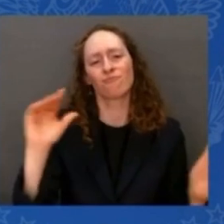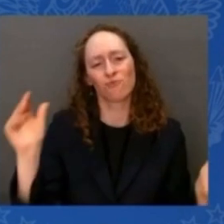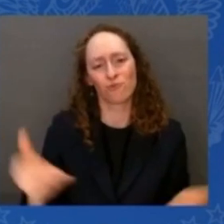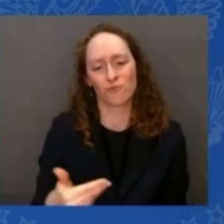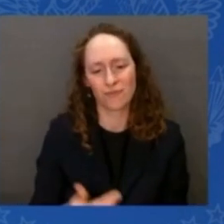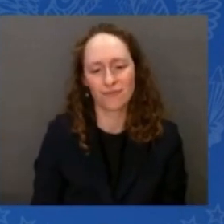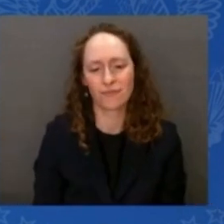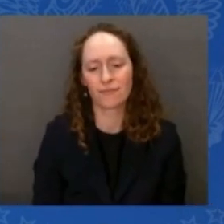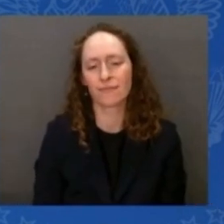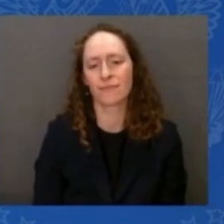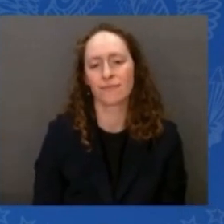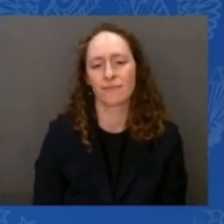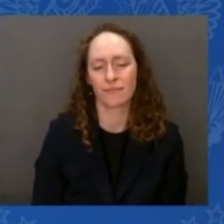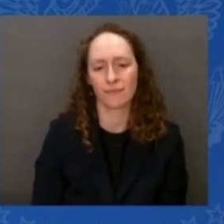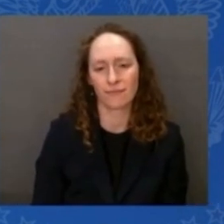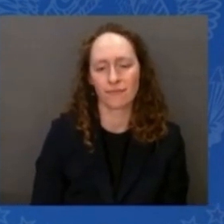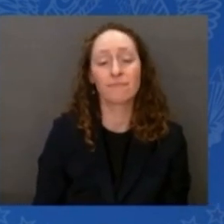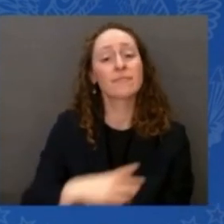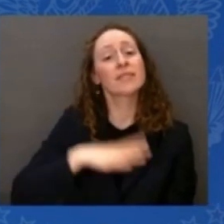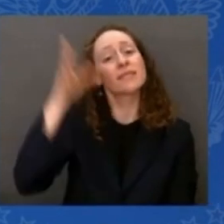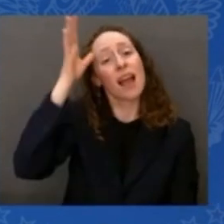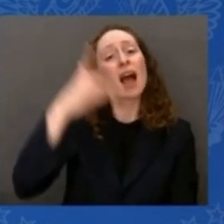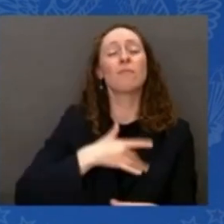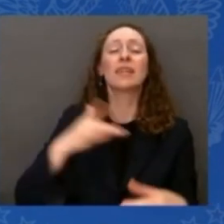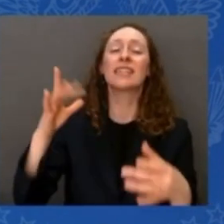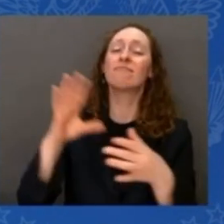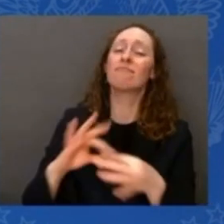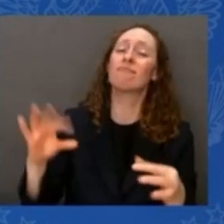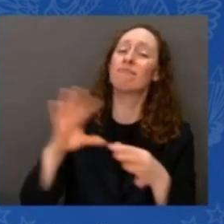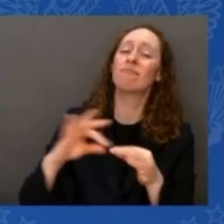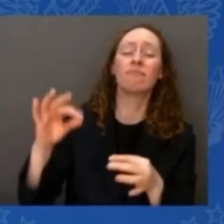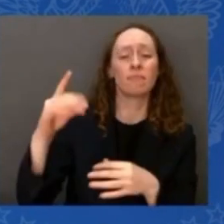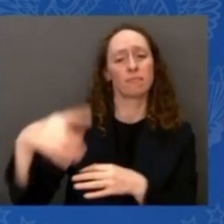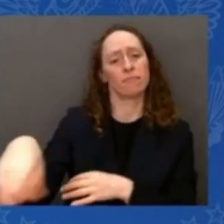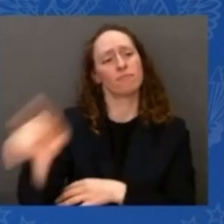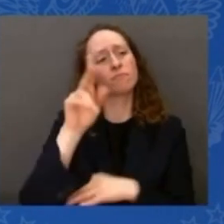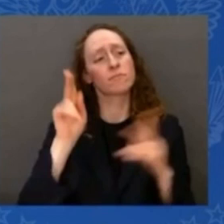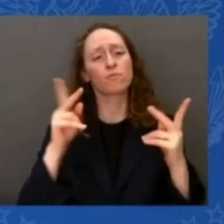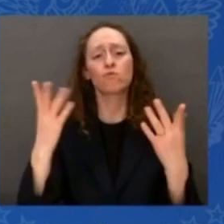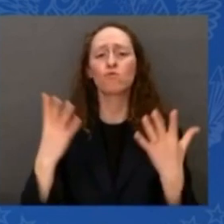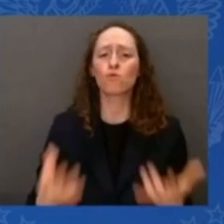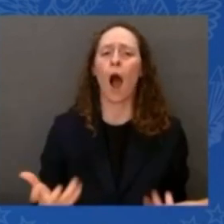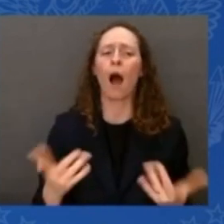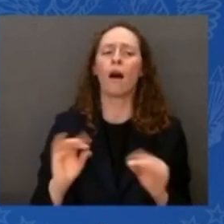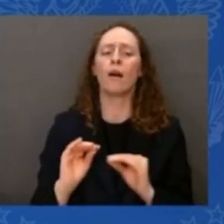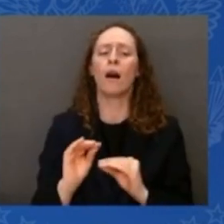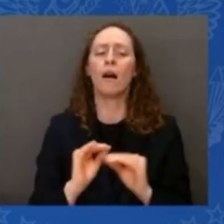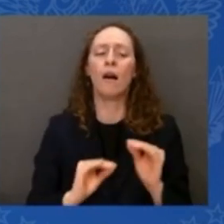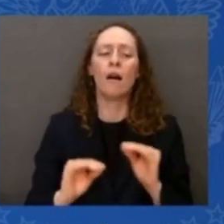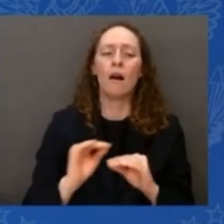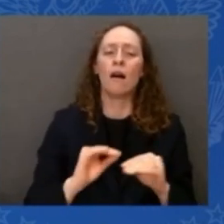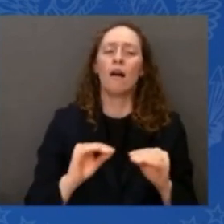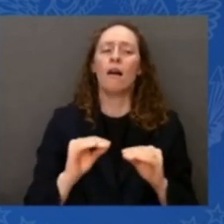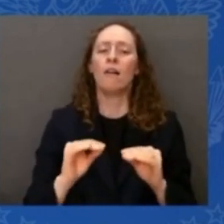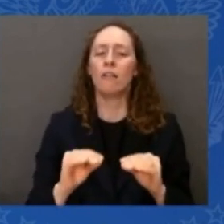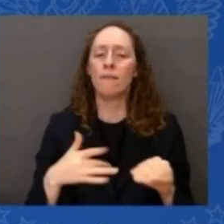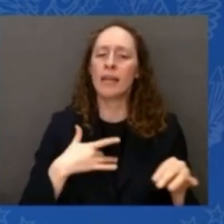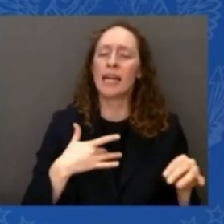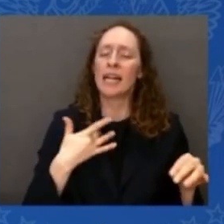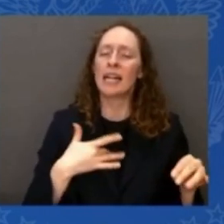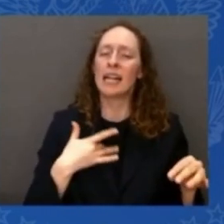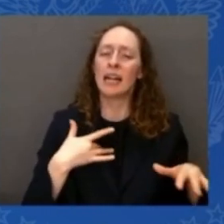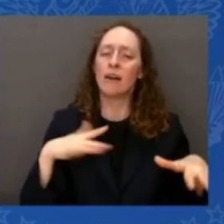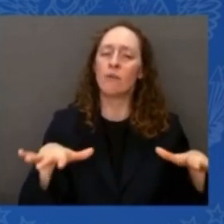bit of breathing room, just a little bit of breathing room. At the end of the month, can you, in fact, pay